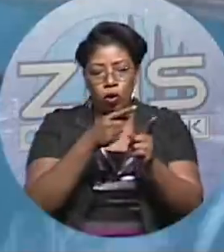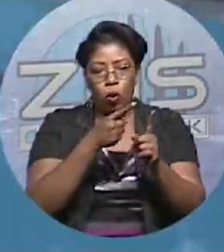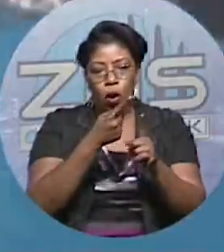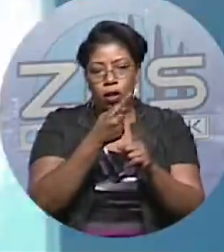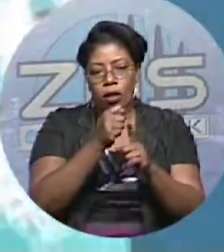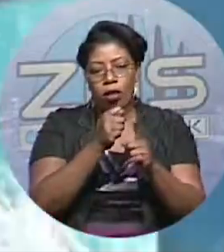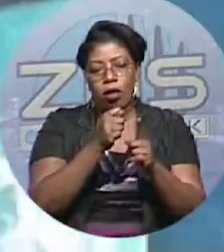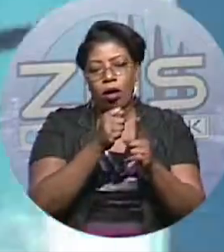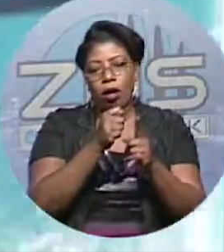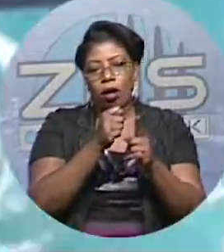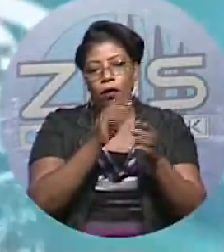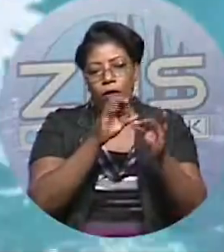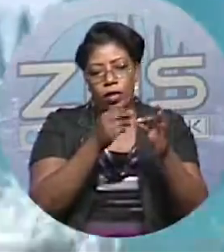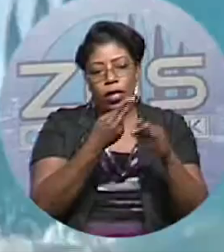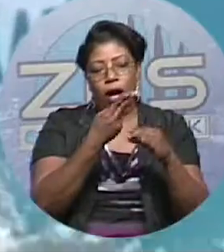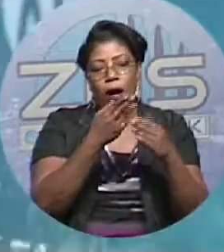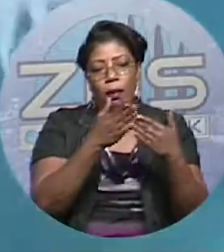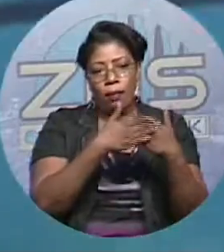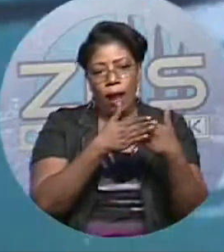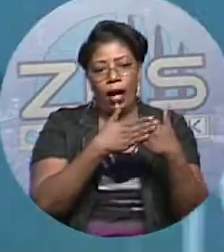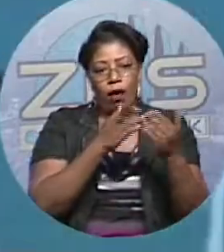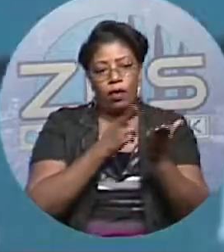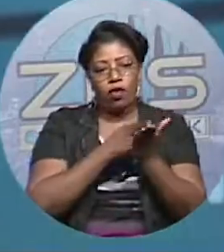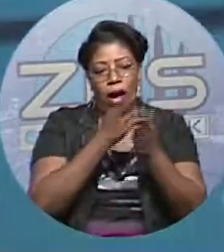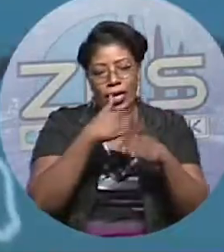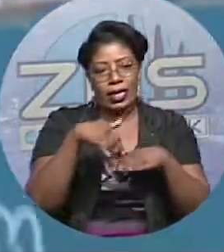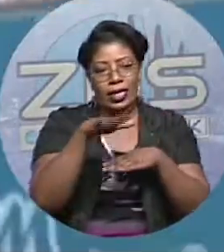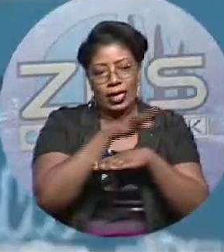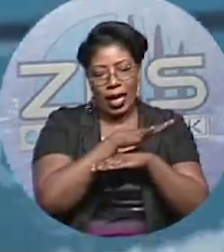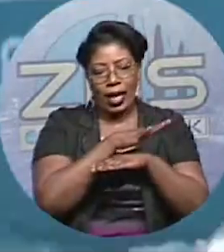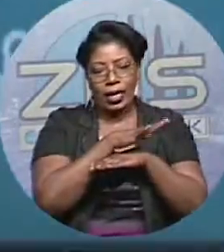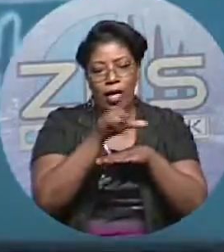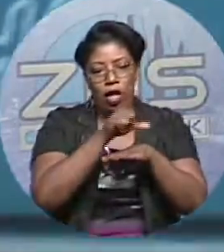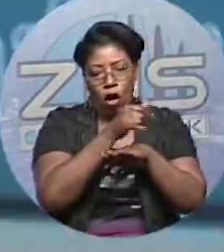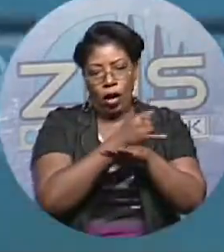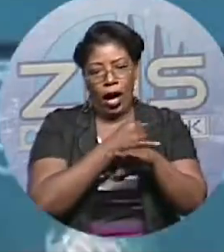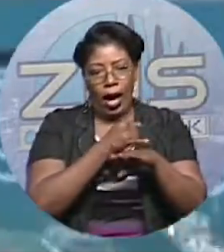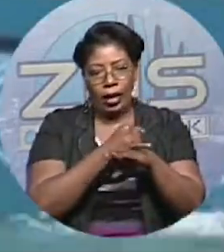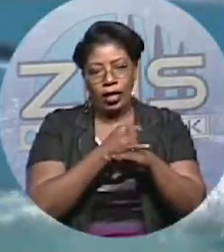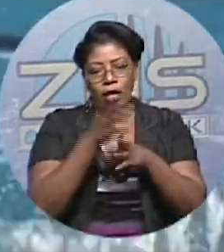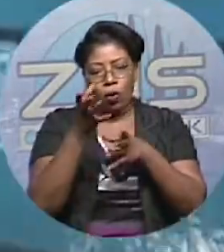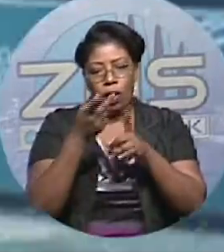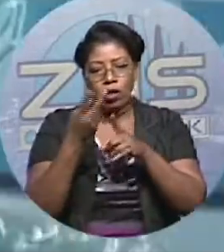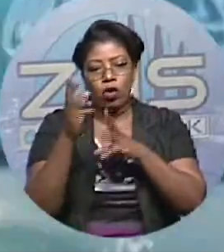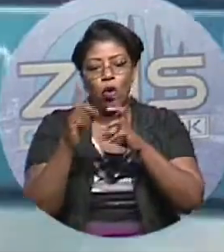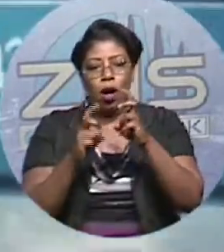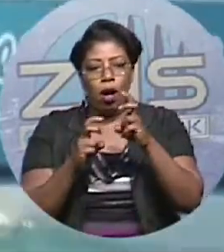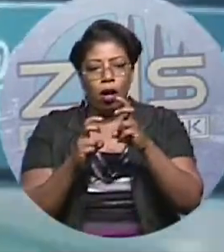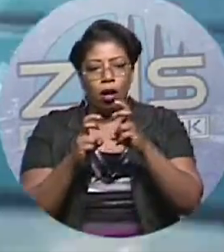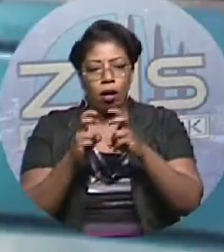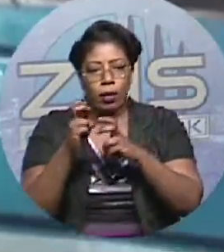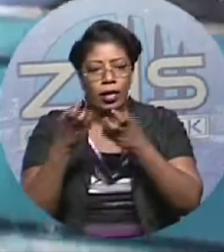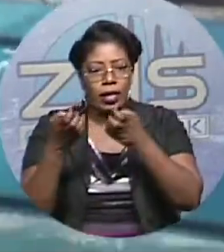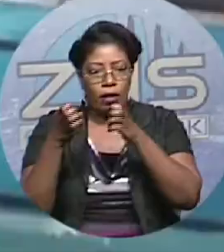regatta site. The skippers in that class all thought it fit to compete in the event, which will put them in an unfamiliar